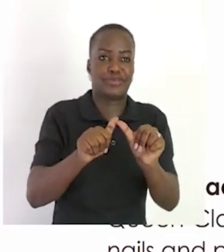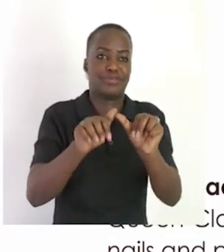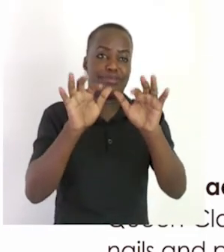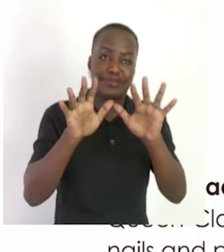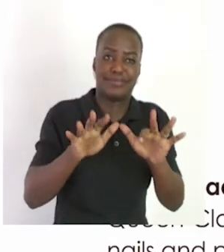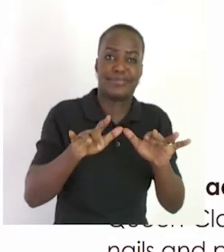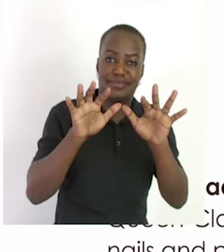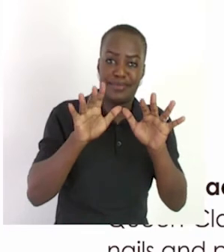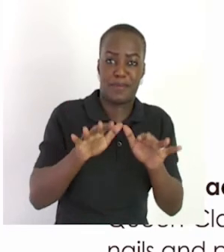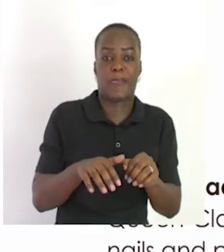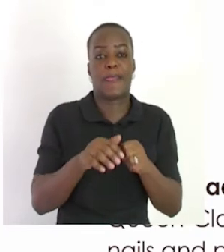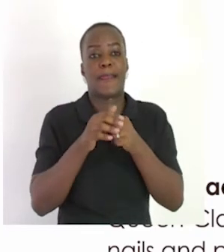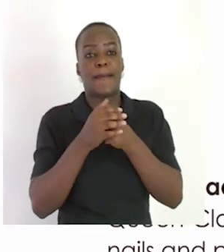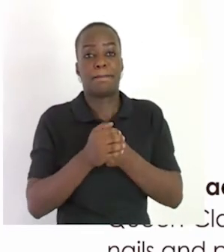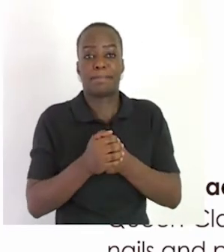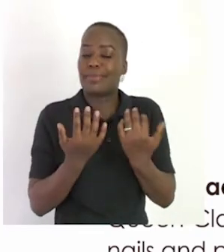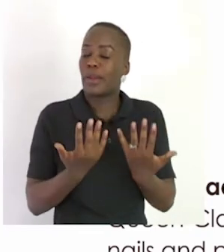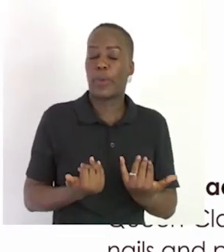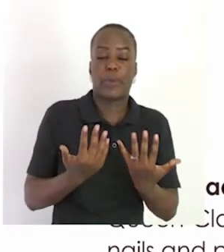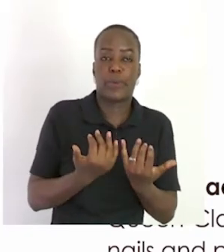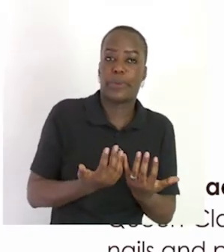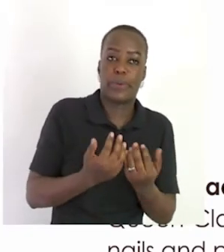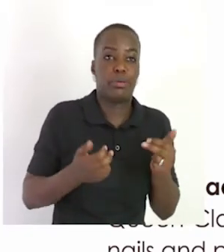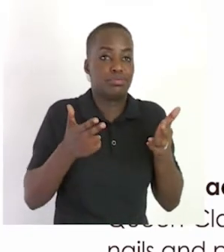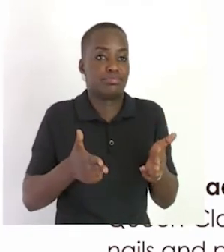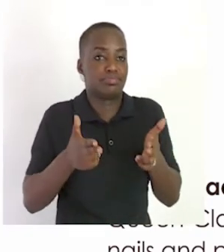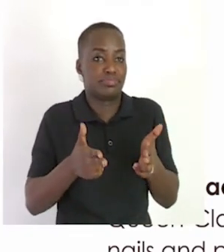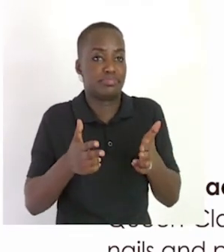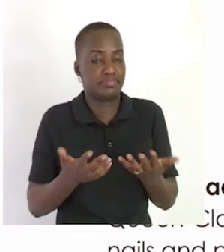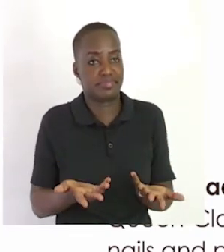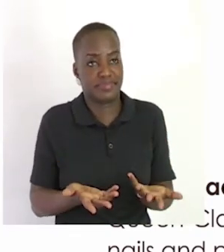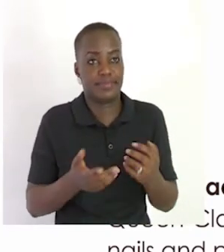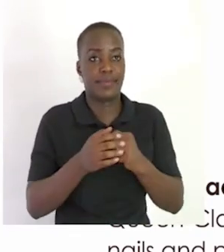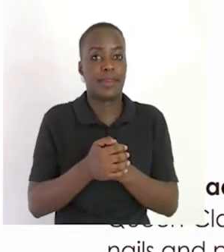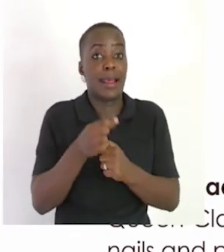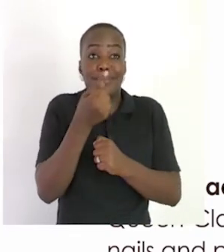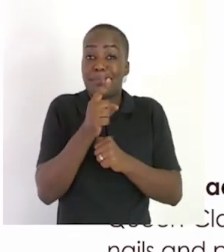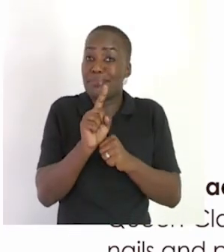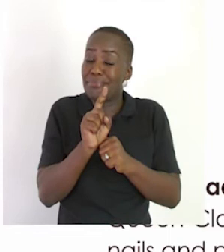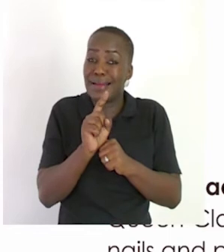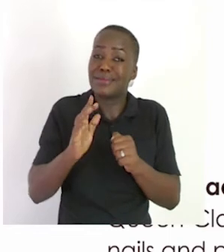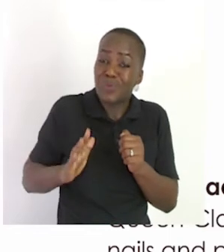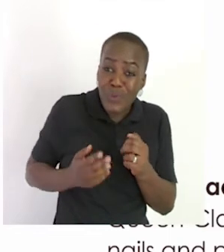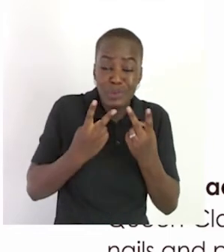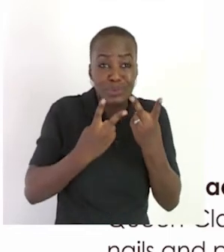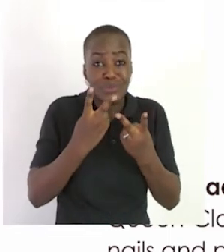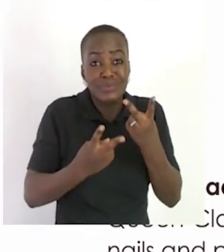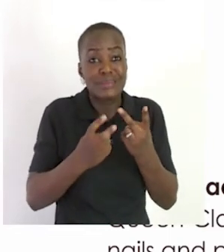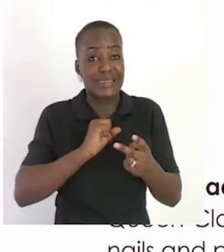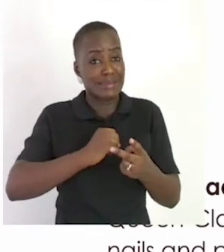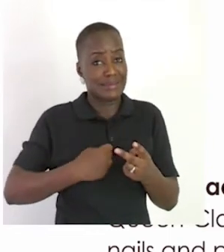pails, full while she waited. Her aim to see her son was